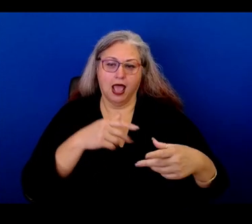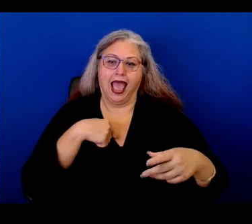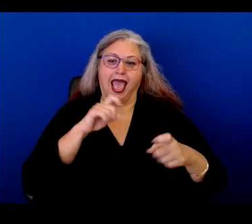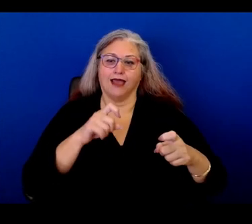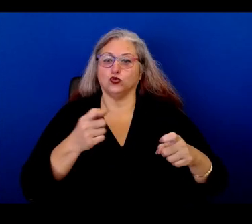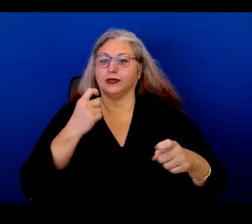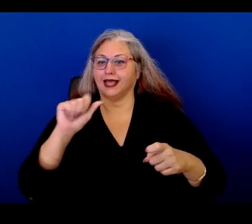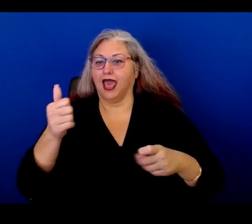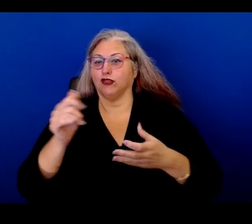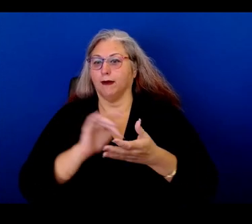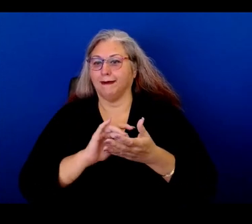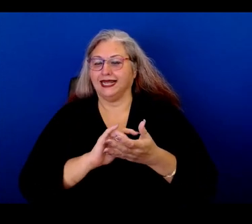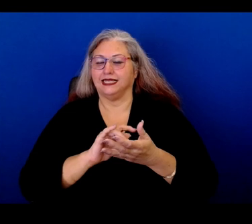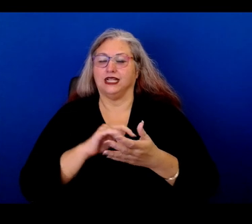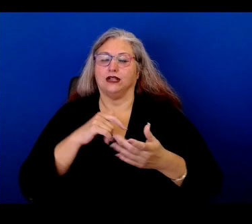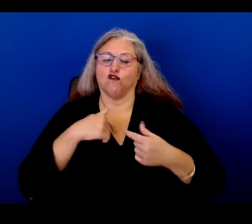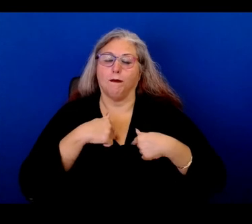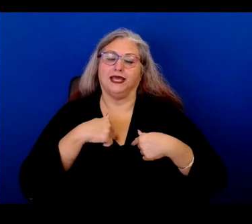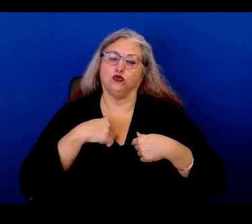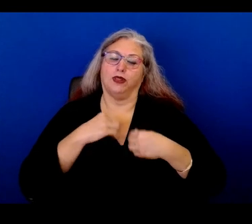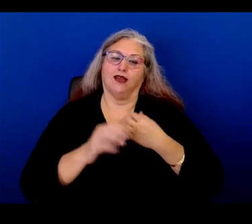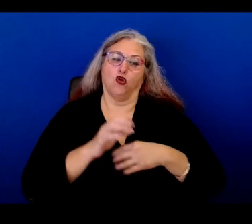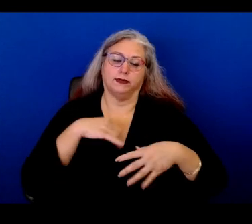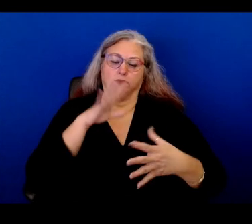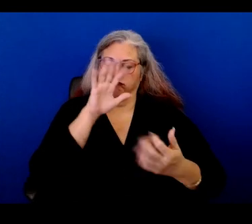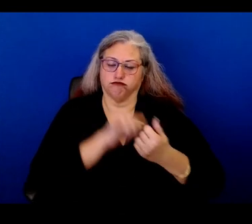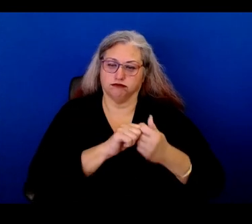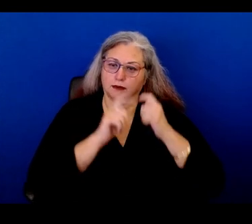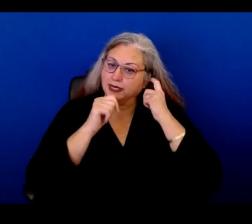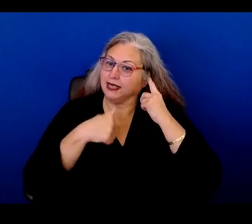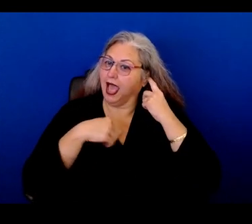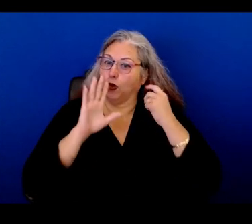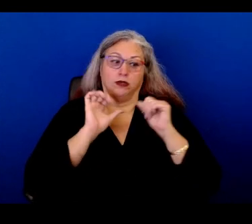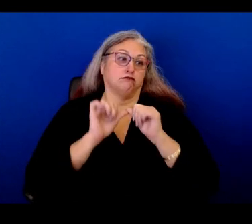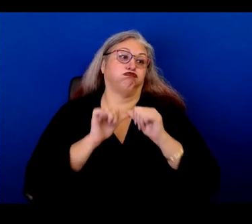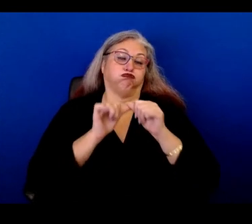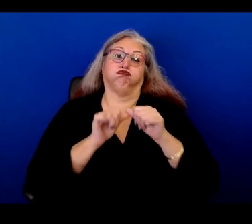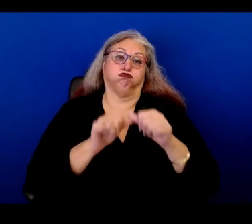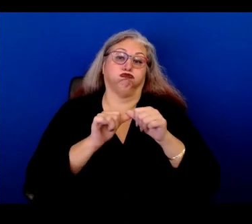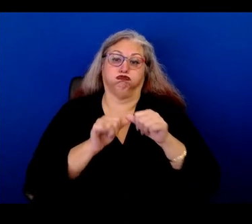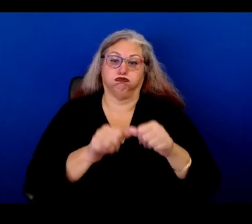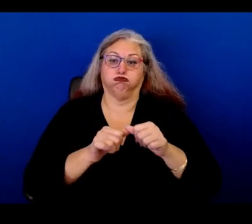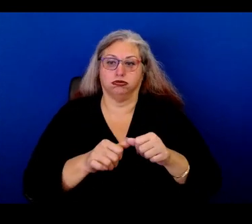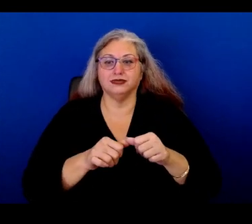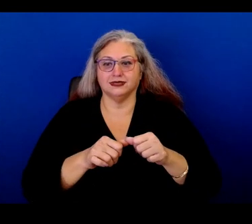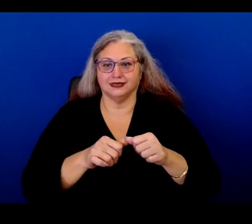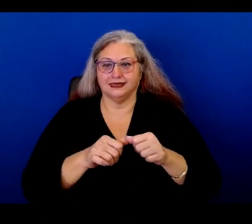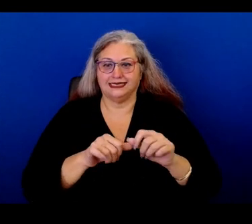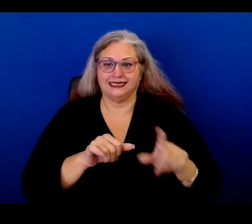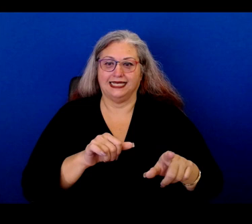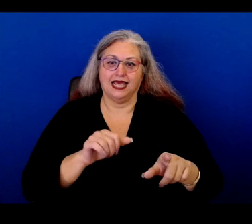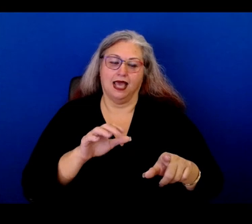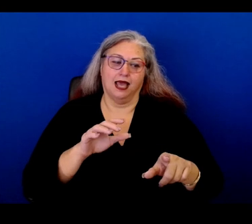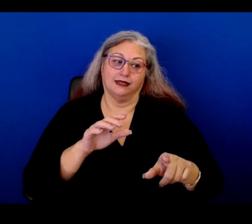other meds that like put me out because I just keep going and going and going and going and going. That's not